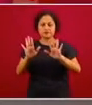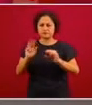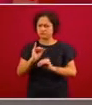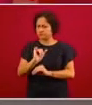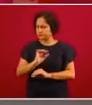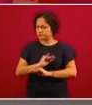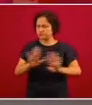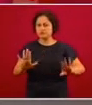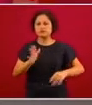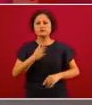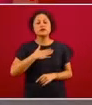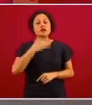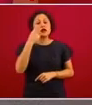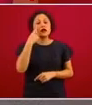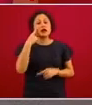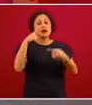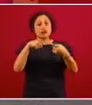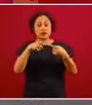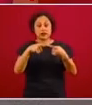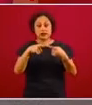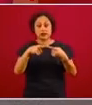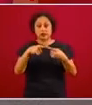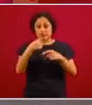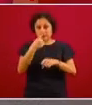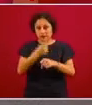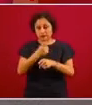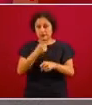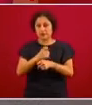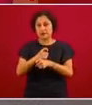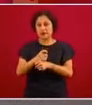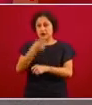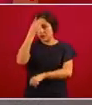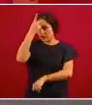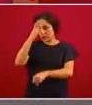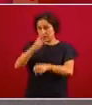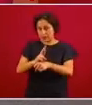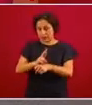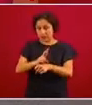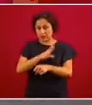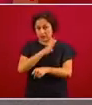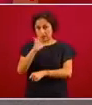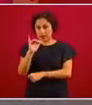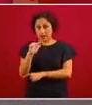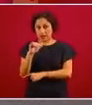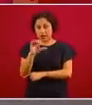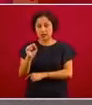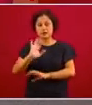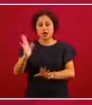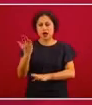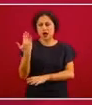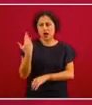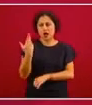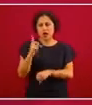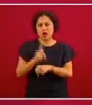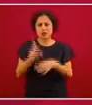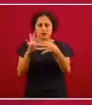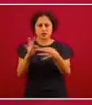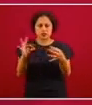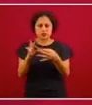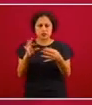your advice for the public measures of prevention. Yes, regarding the ventilator